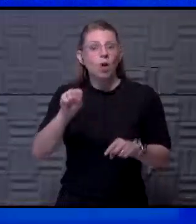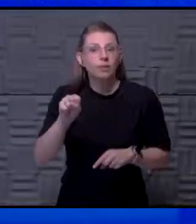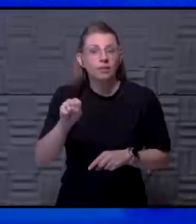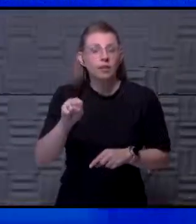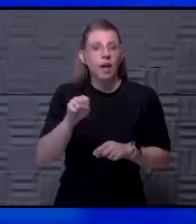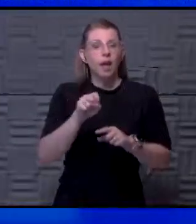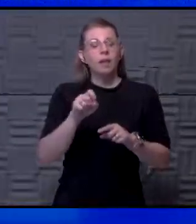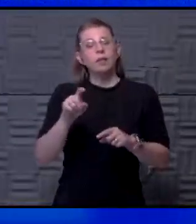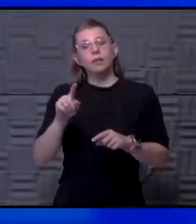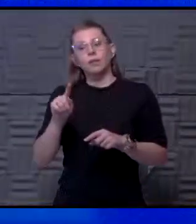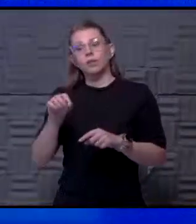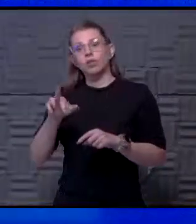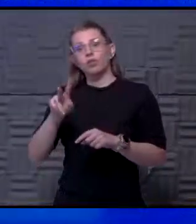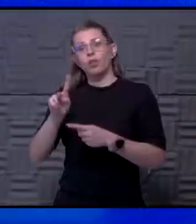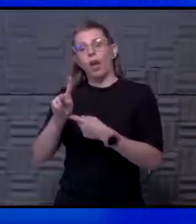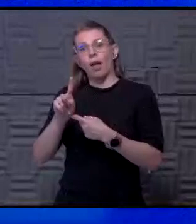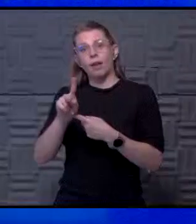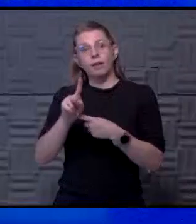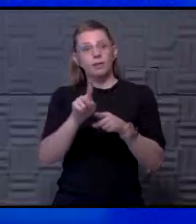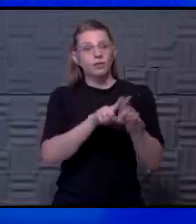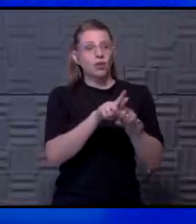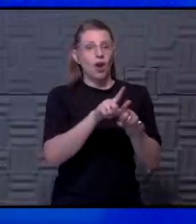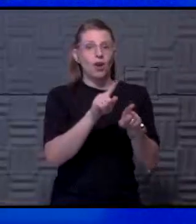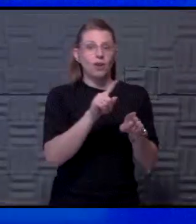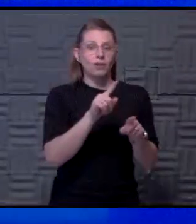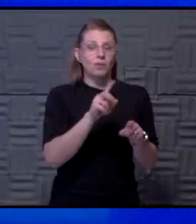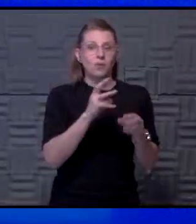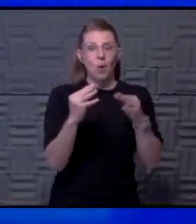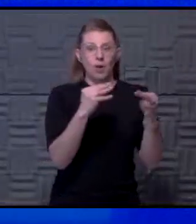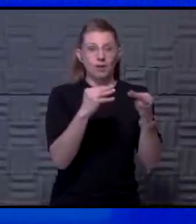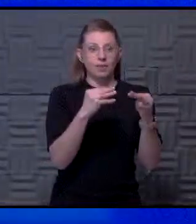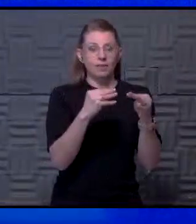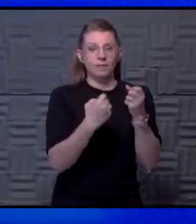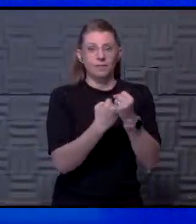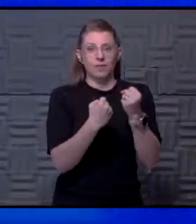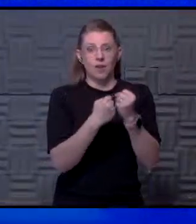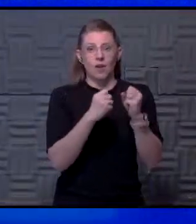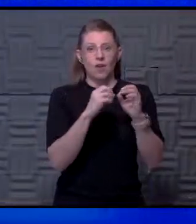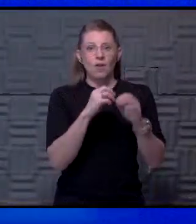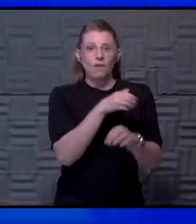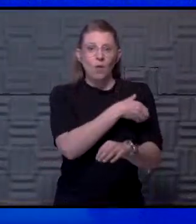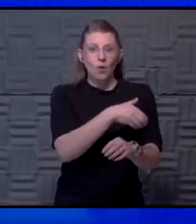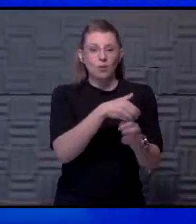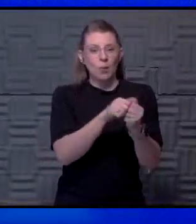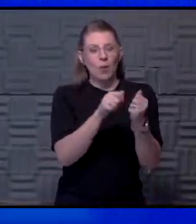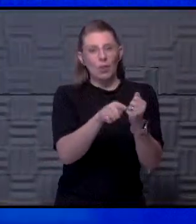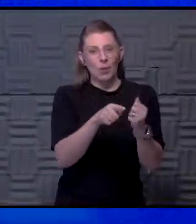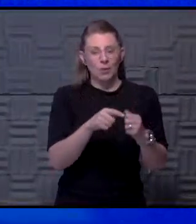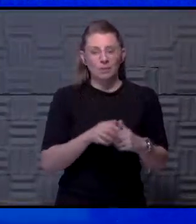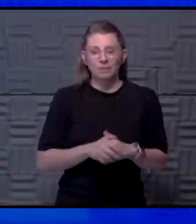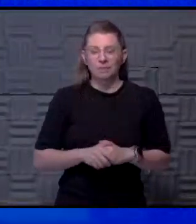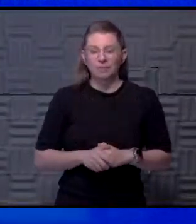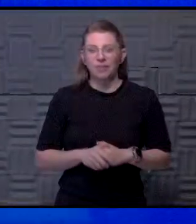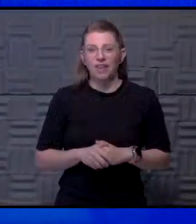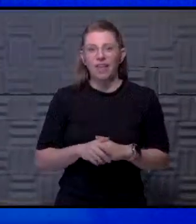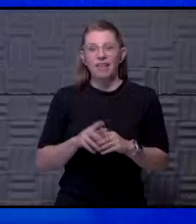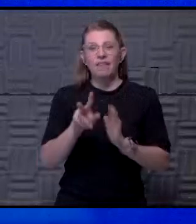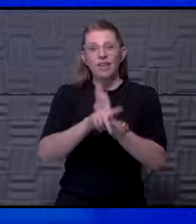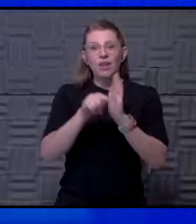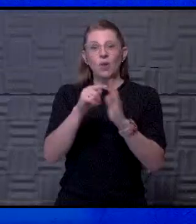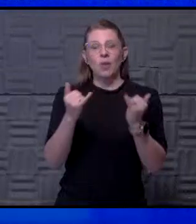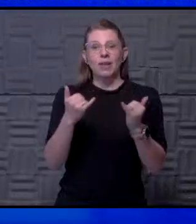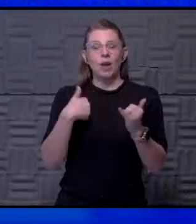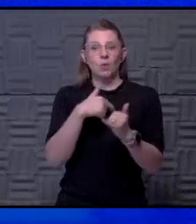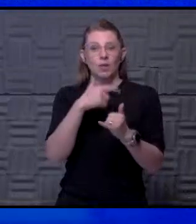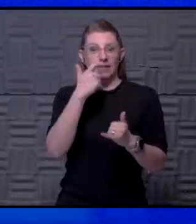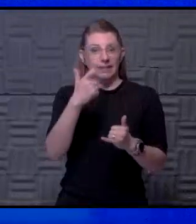Star Wars too. May the Force be with you. All right. So let's. This is a video right now that we're